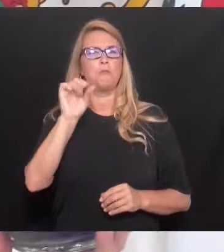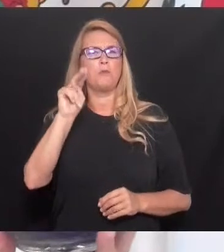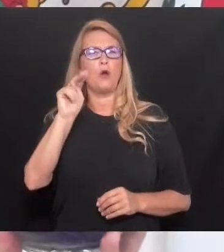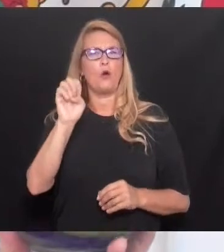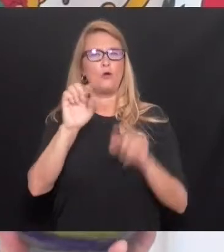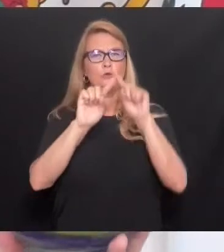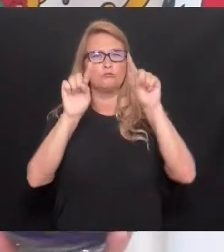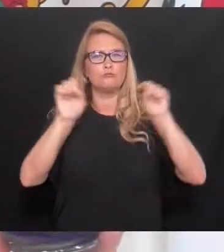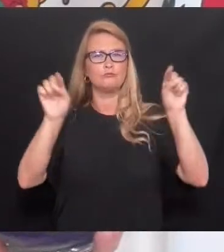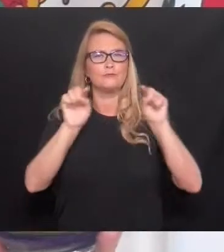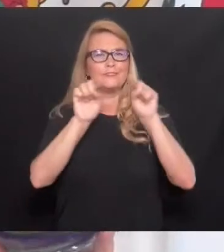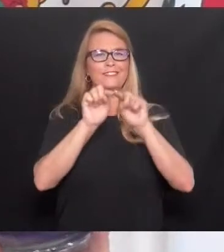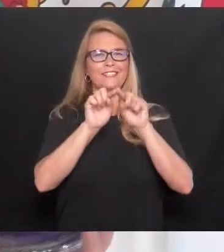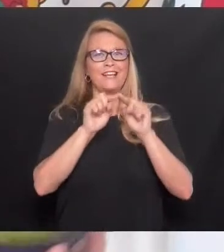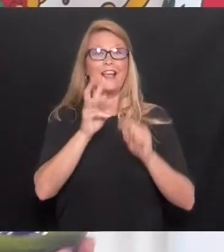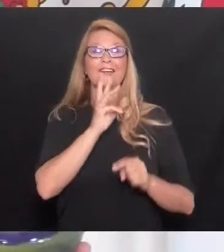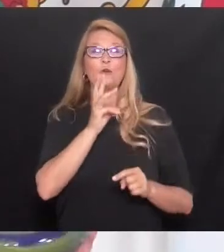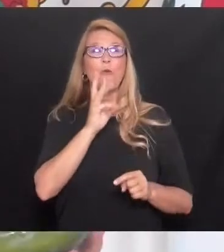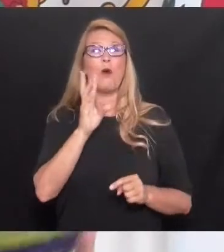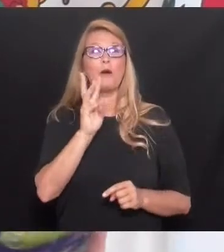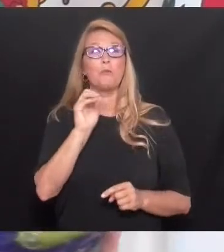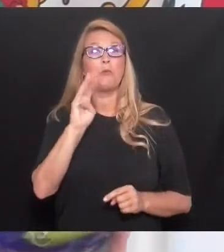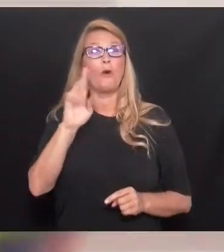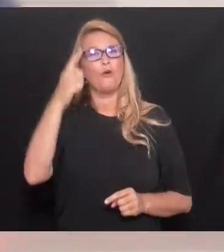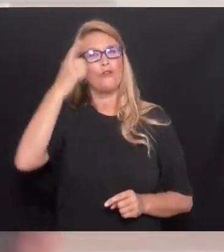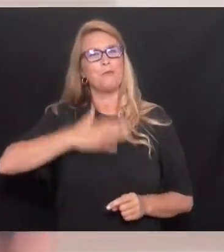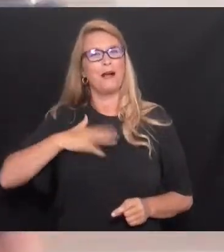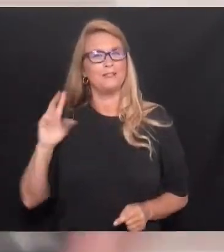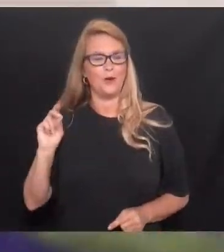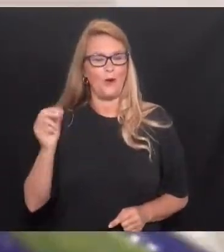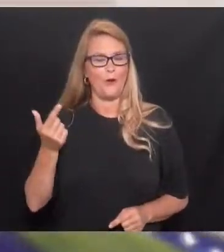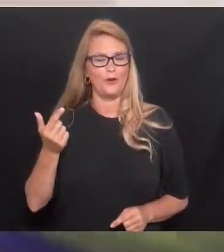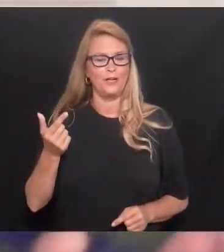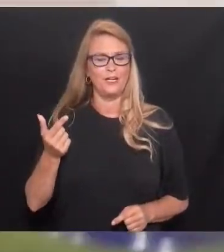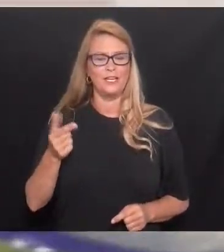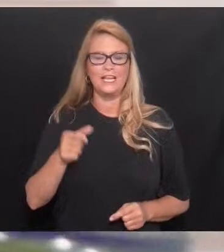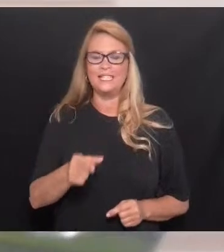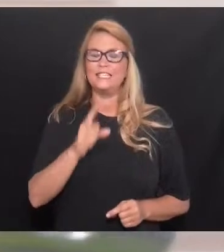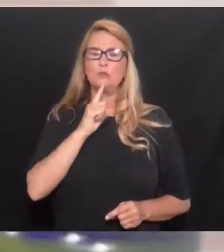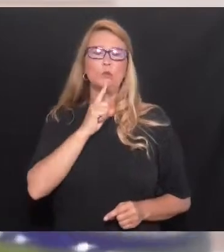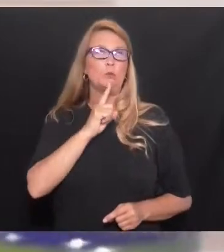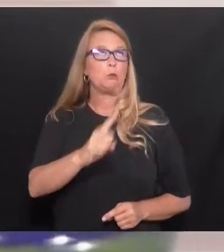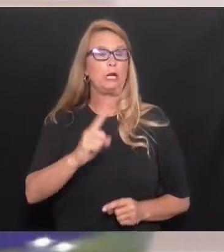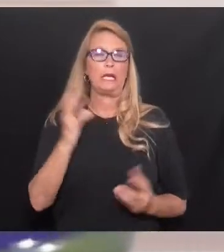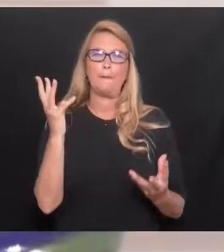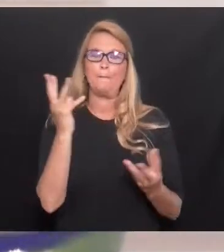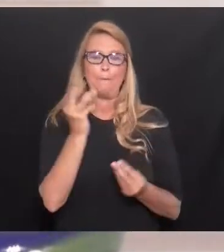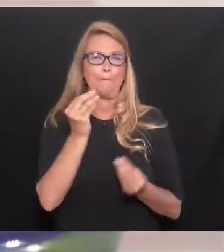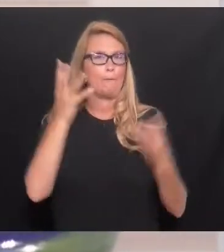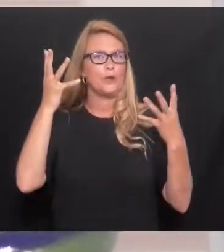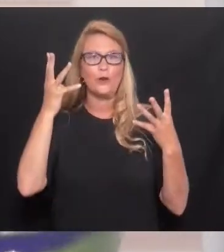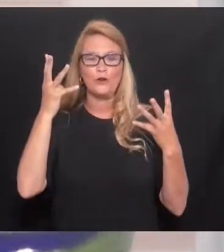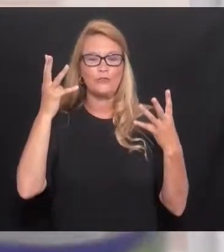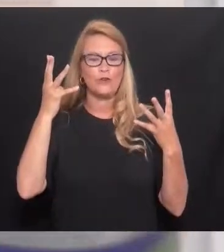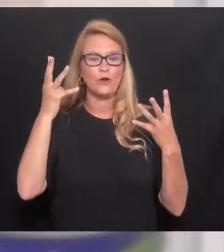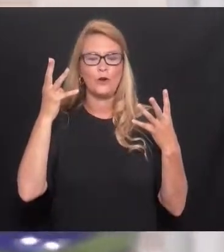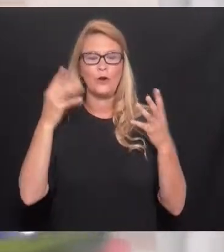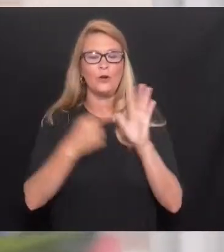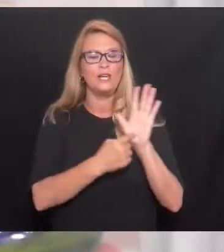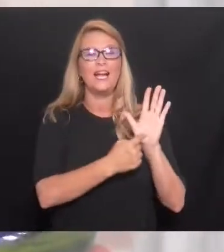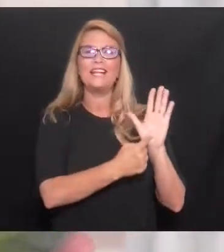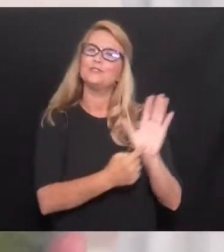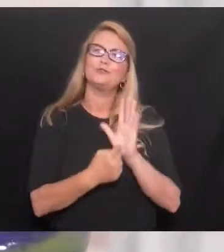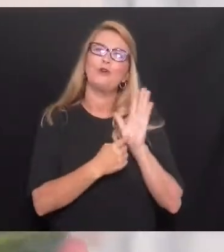it's a little water dish for baby dog. But it is absolutely beautiful, and it shows just